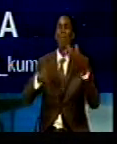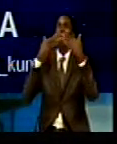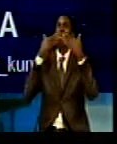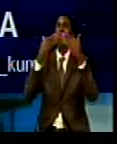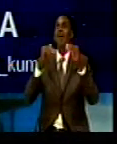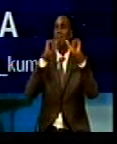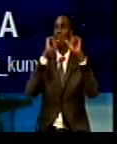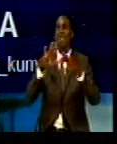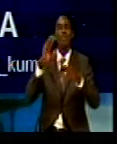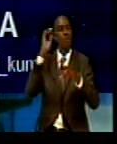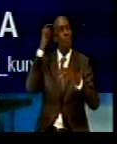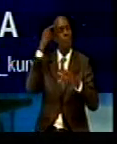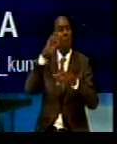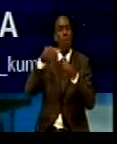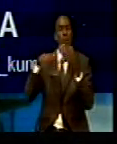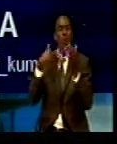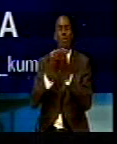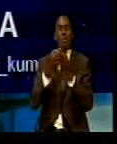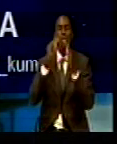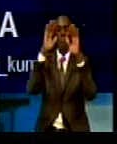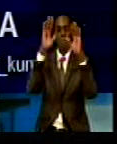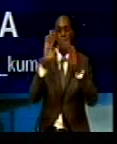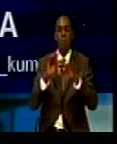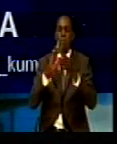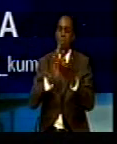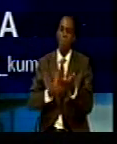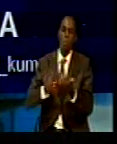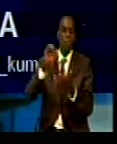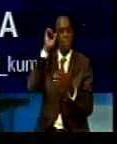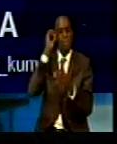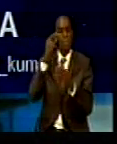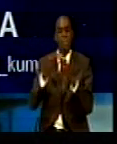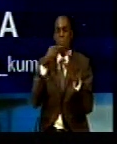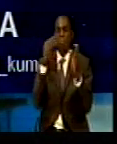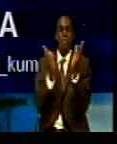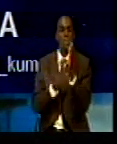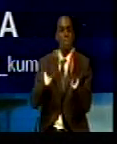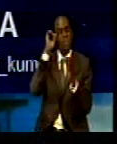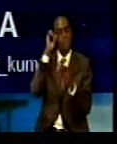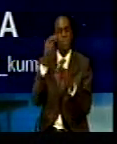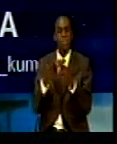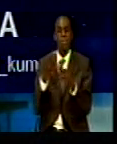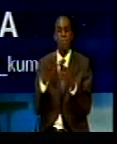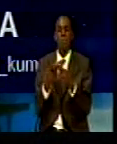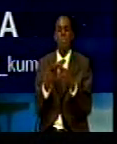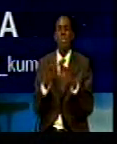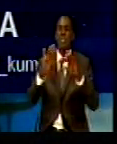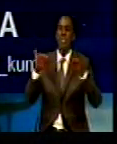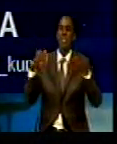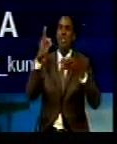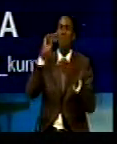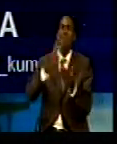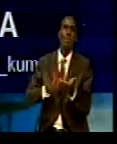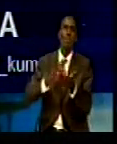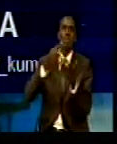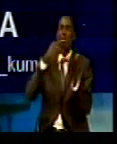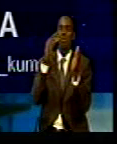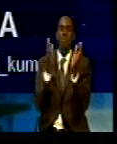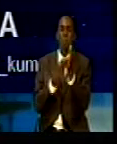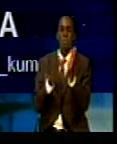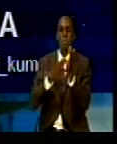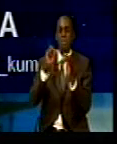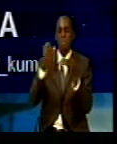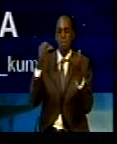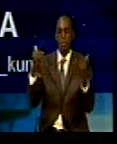Glorify him. Praise his name. Magnify the Lord for what he's done for us. Give him glory, give him praise.